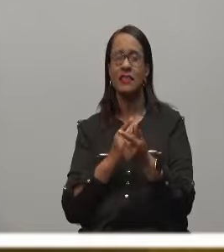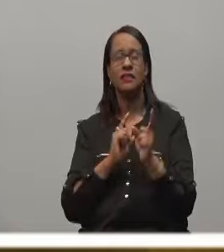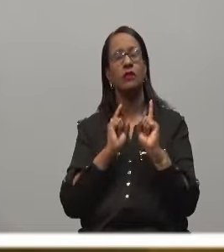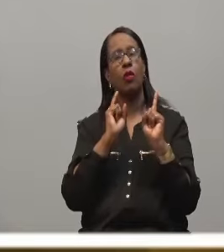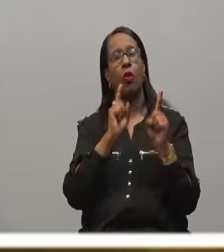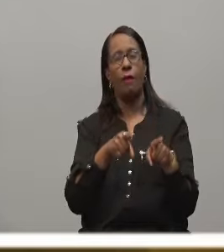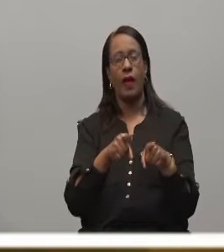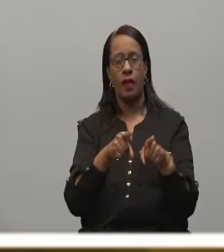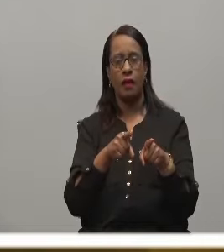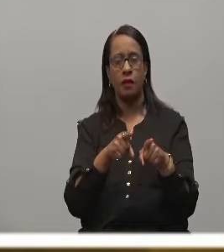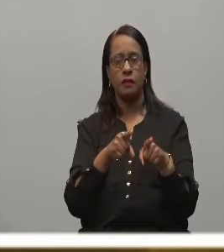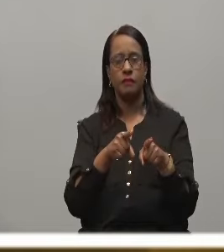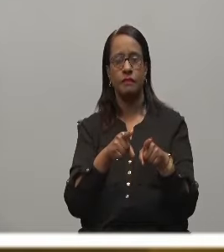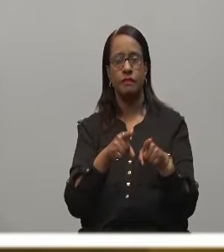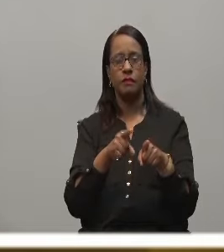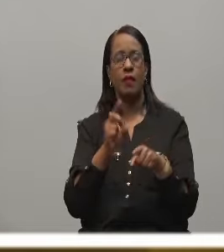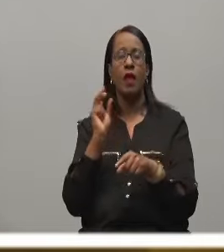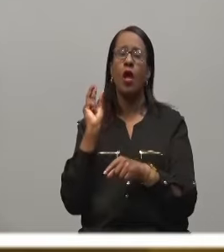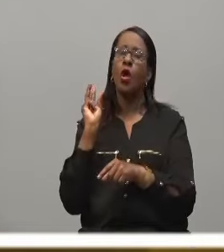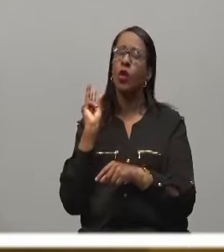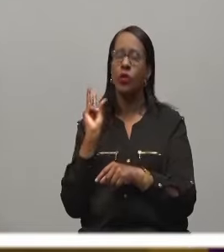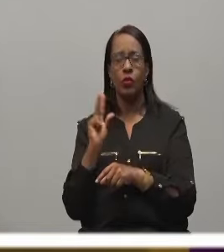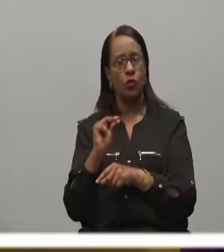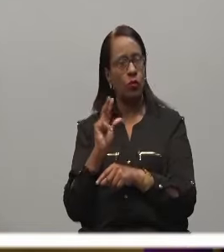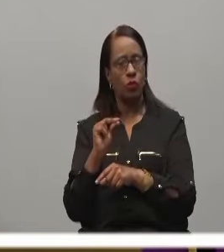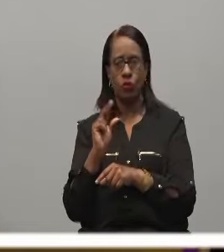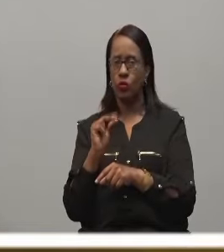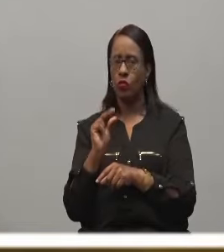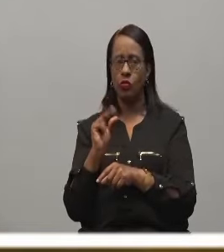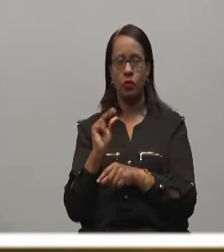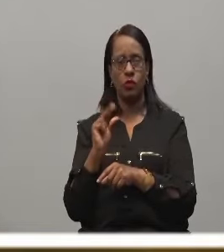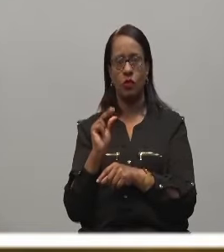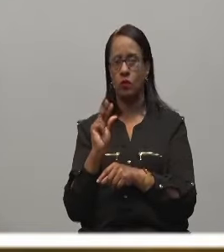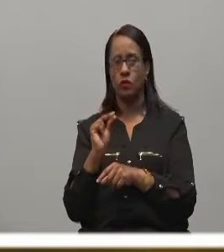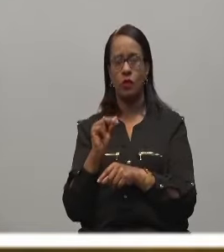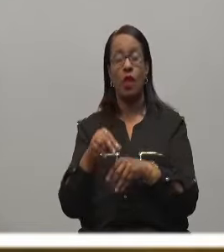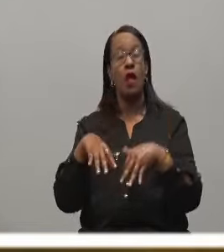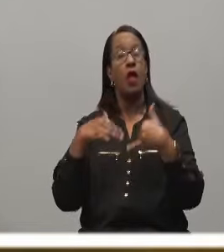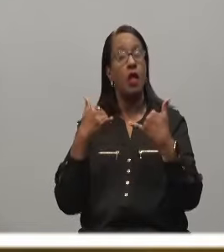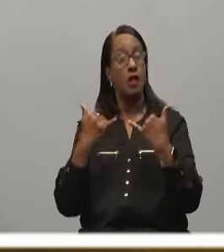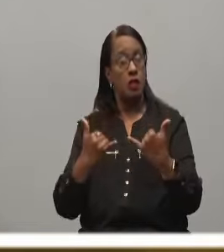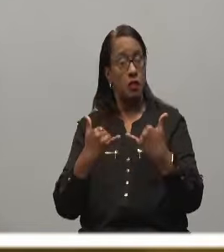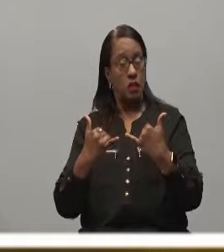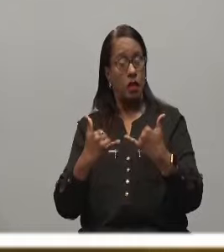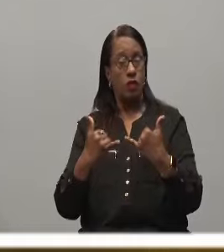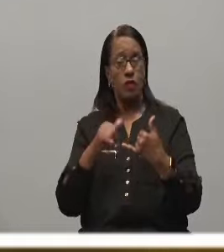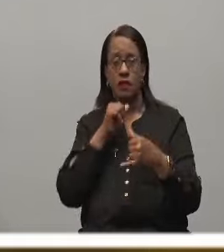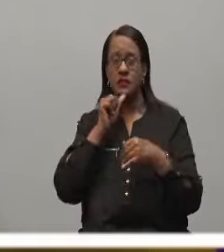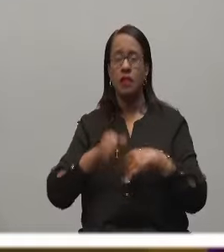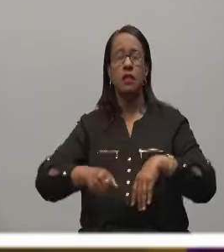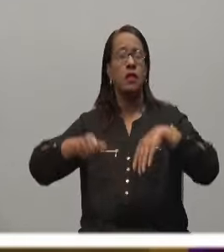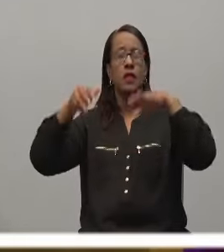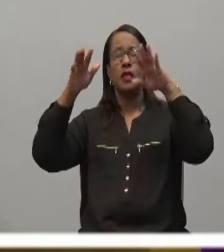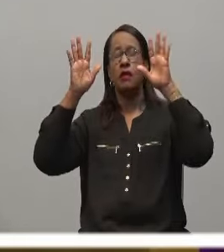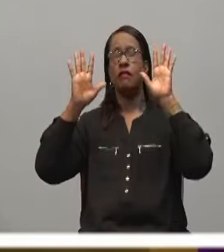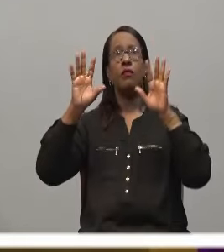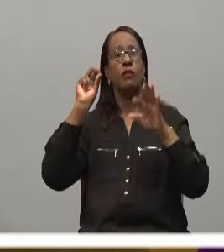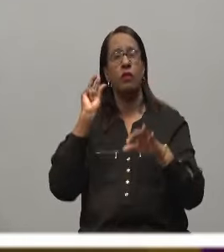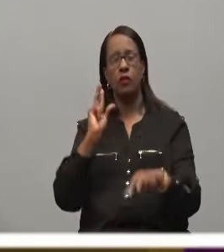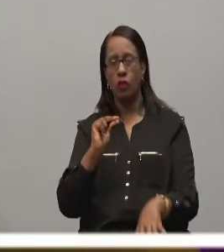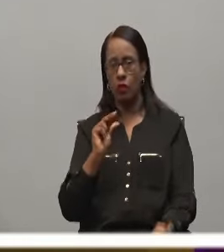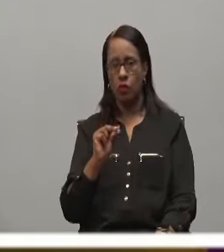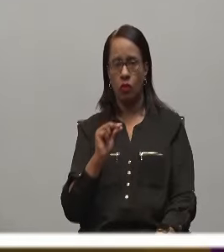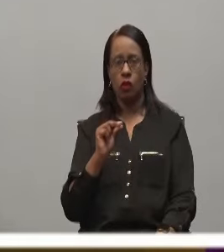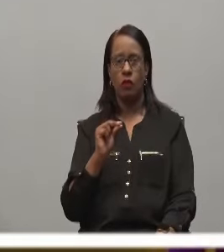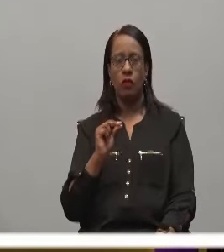were before. No, this is the time you take your game up. This is not the time to give in. This is the time to take the game up again and to